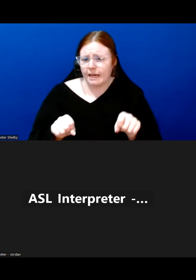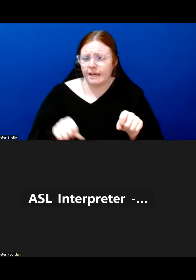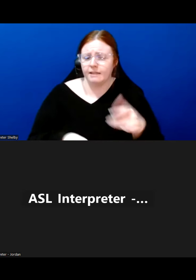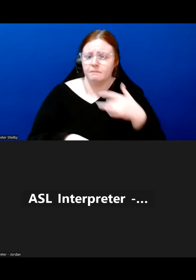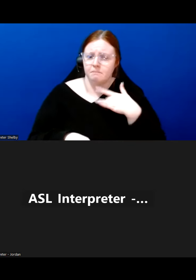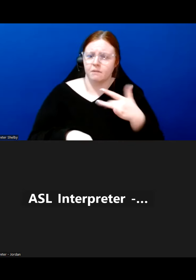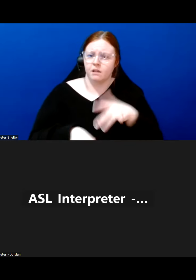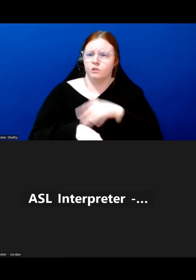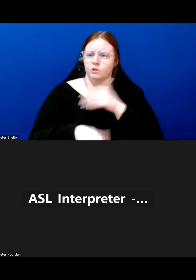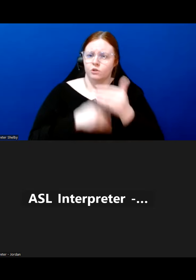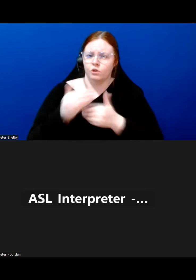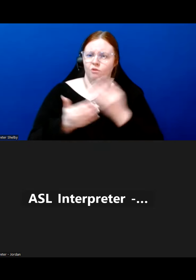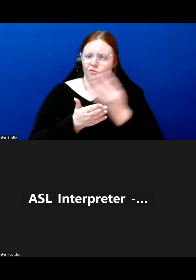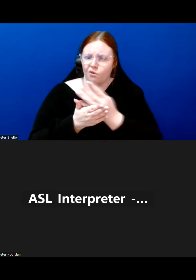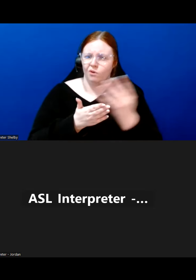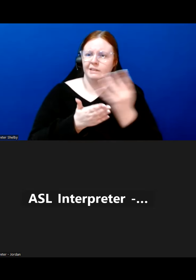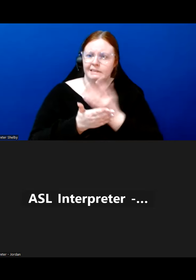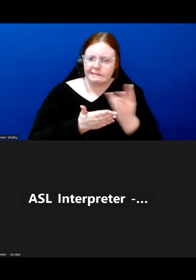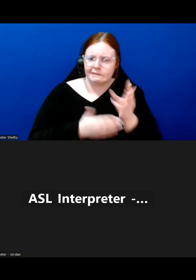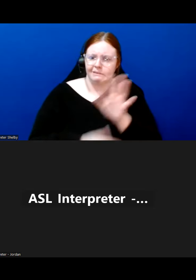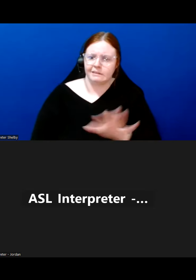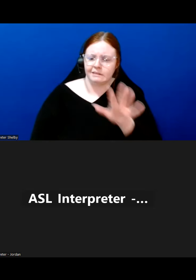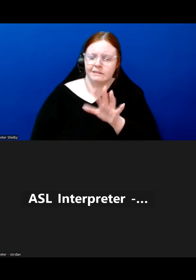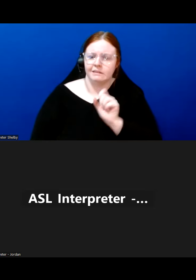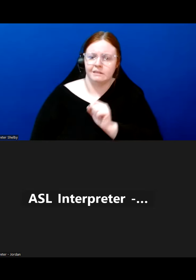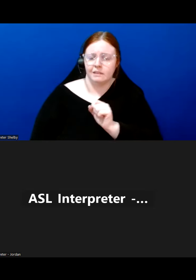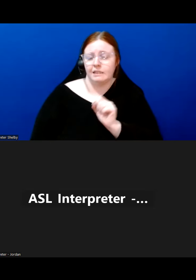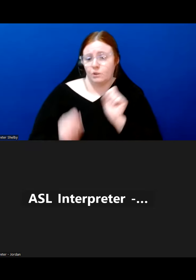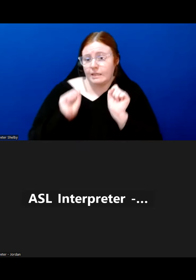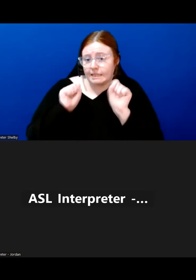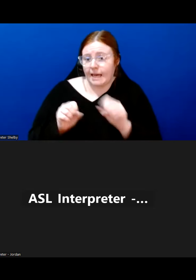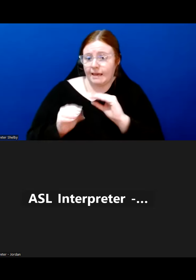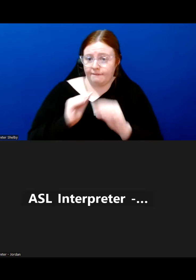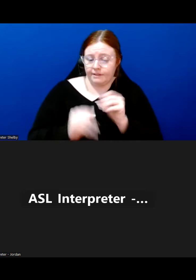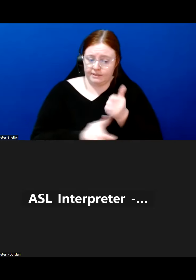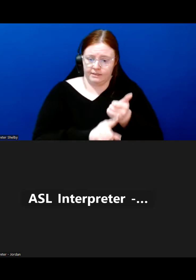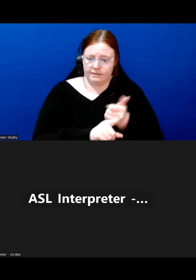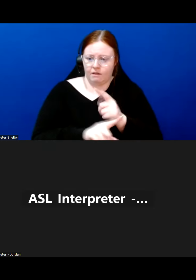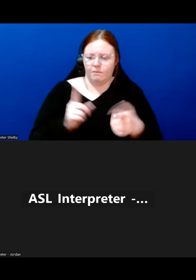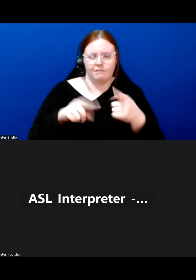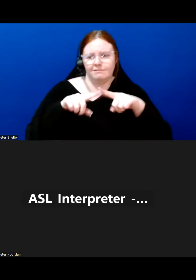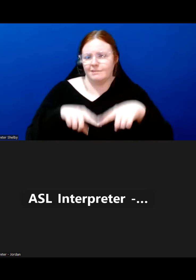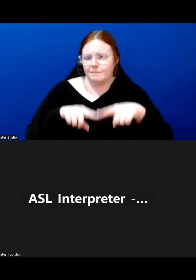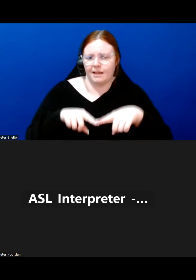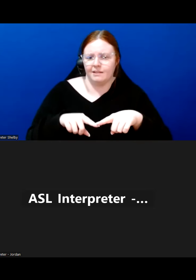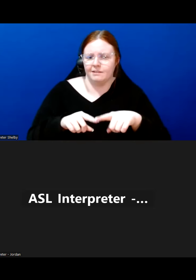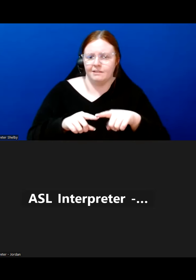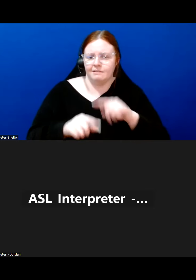like 4 to 6 weeks or so. It can, but it really depends on the severity